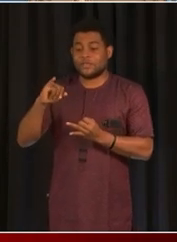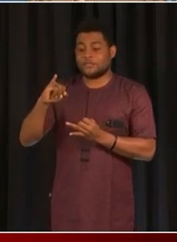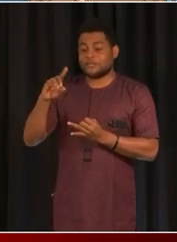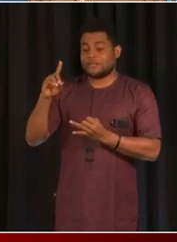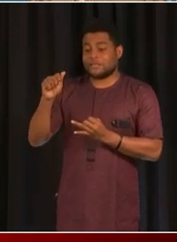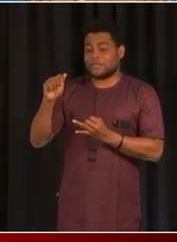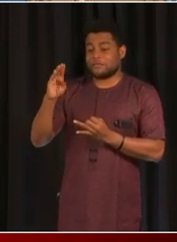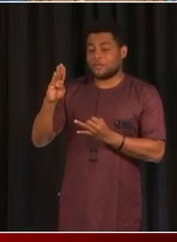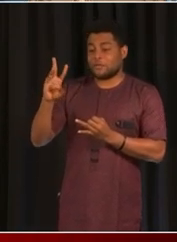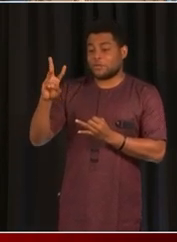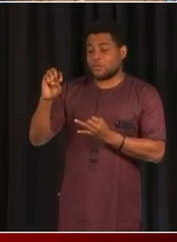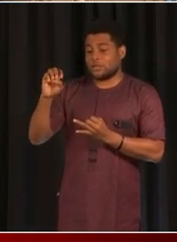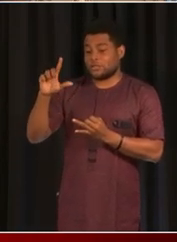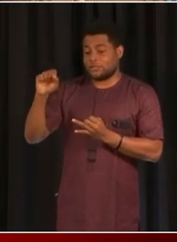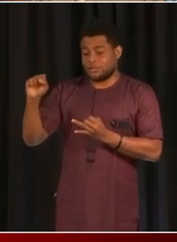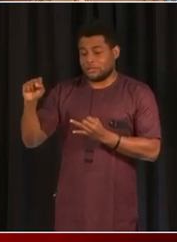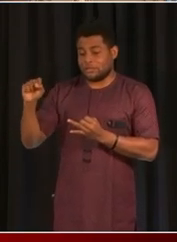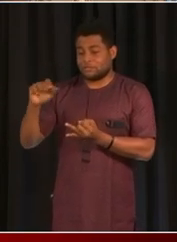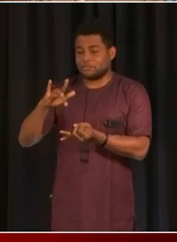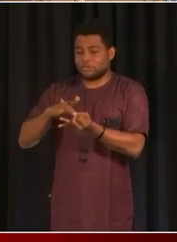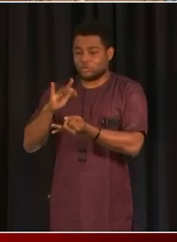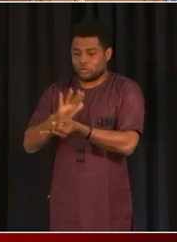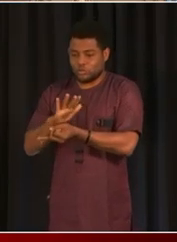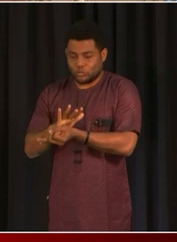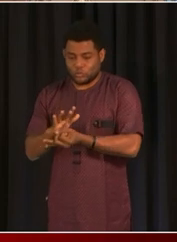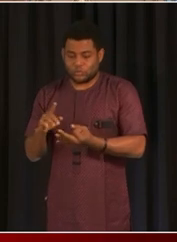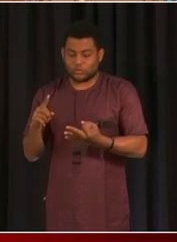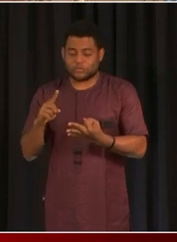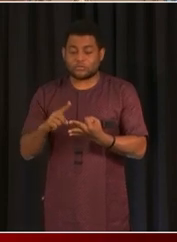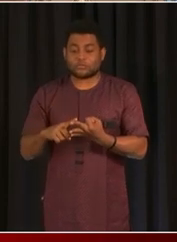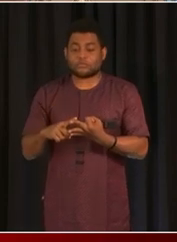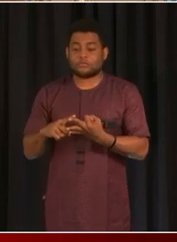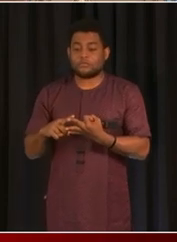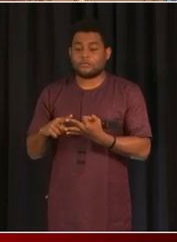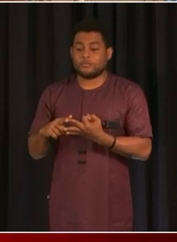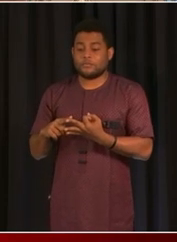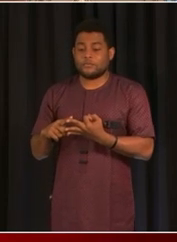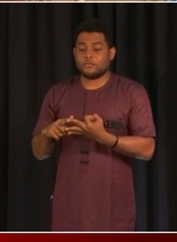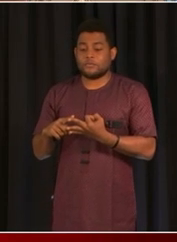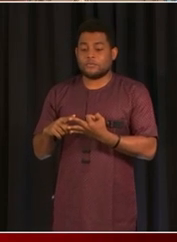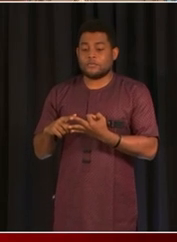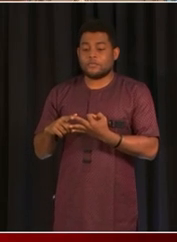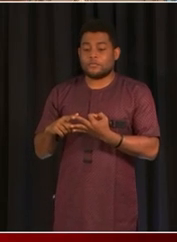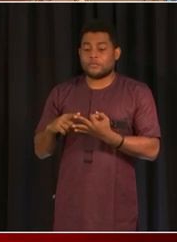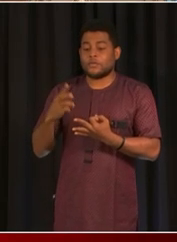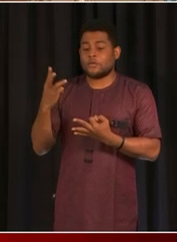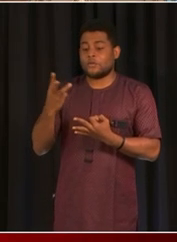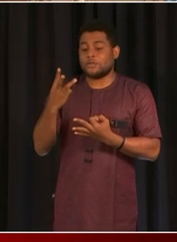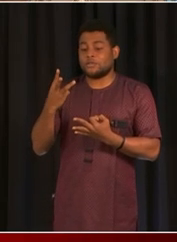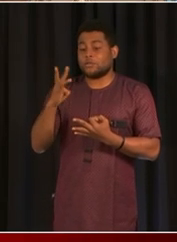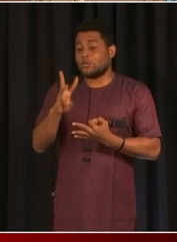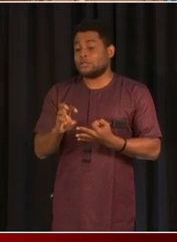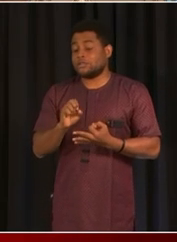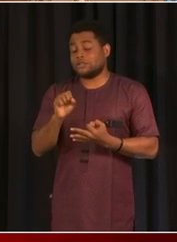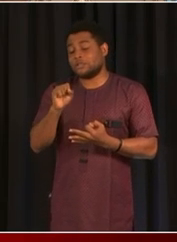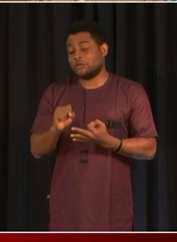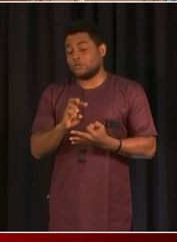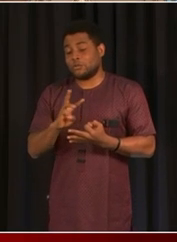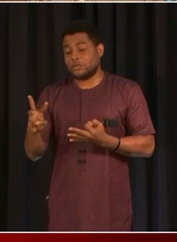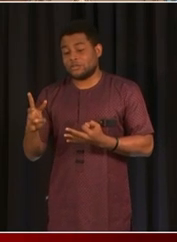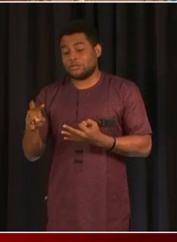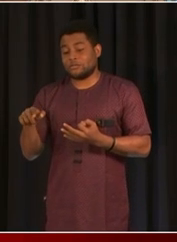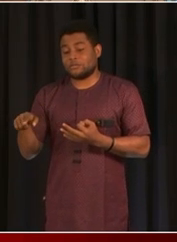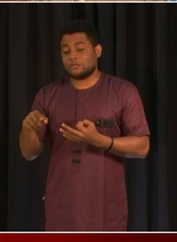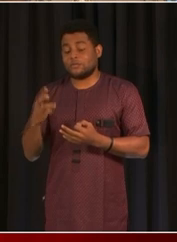Wells Middle School, that is adjacent to Coolidge High School. That's this Wednesday through Saturday from 9 to 1